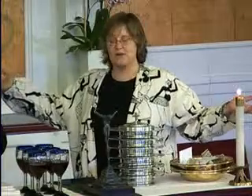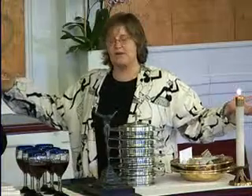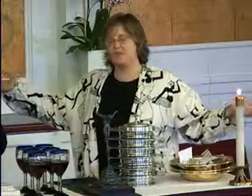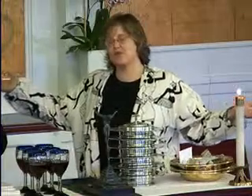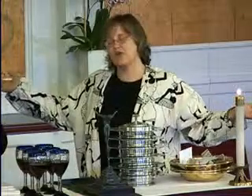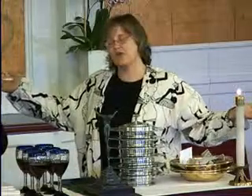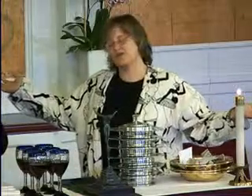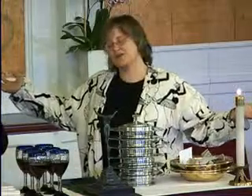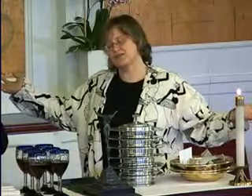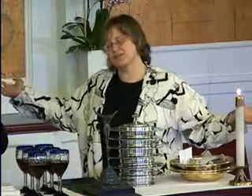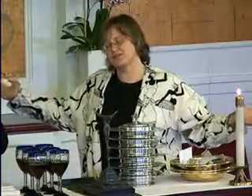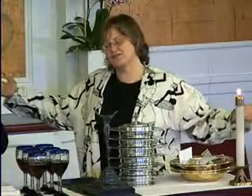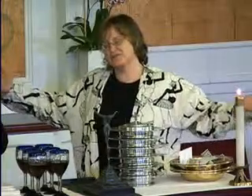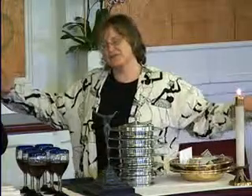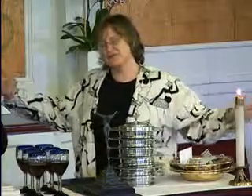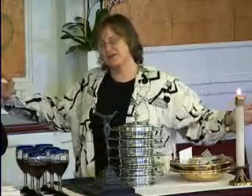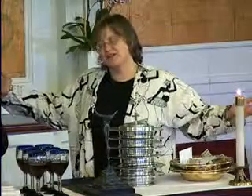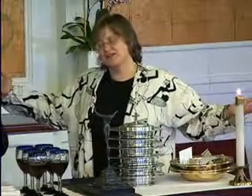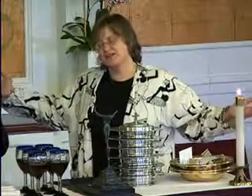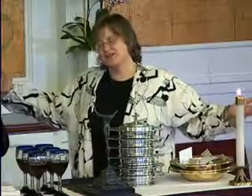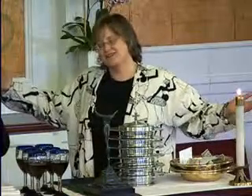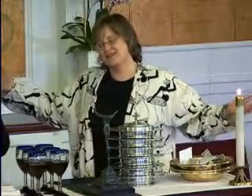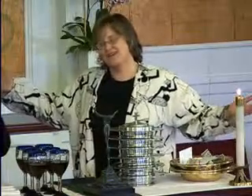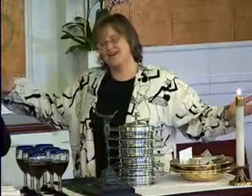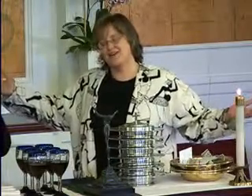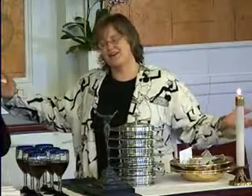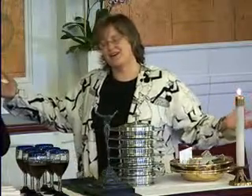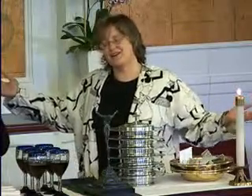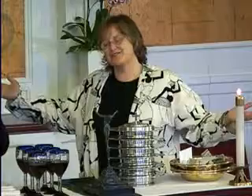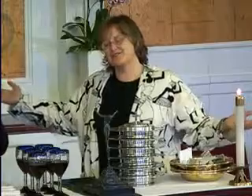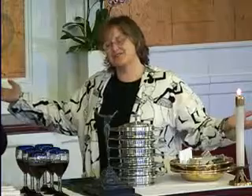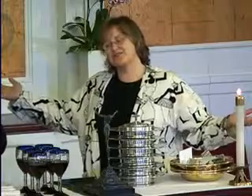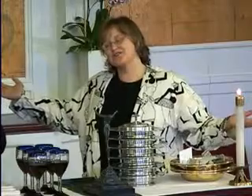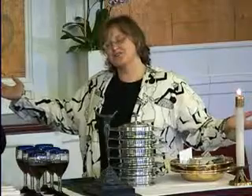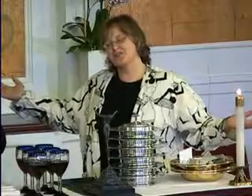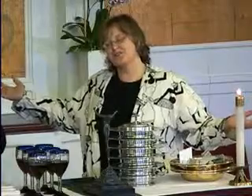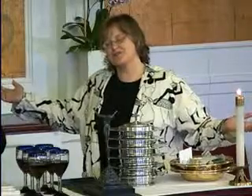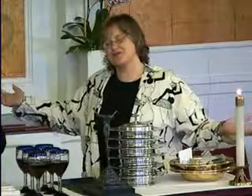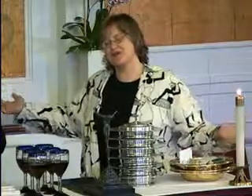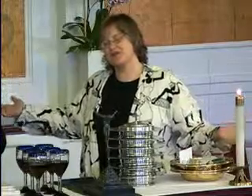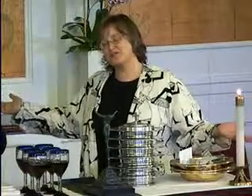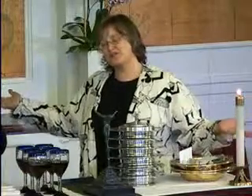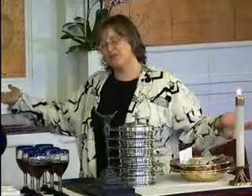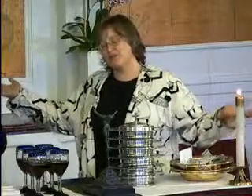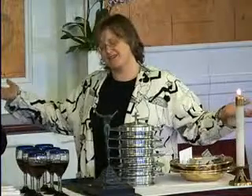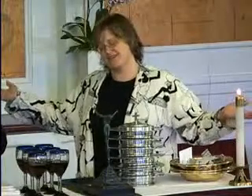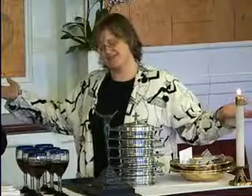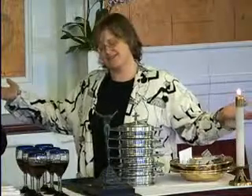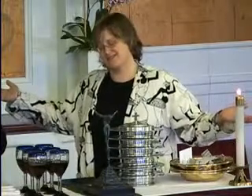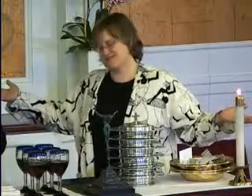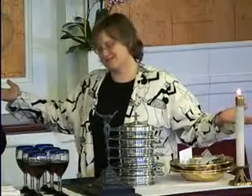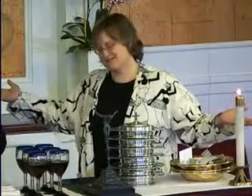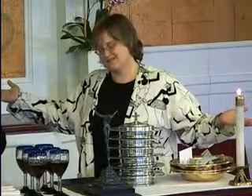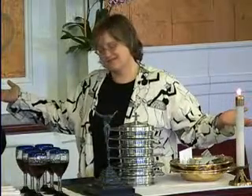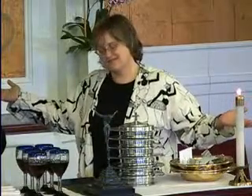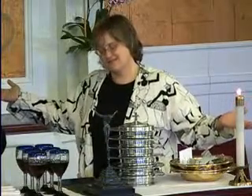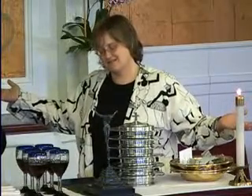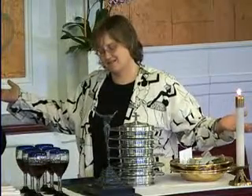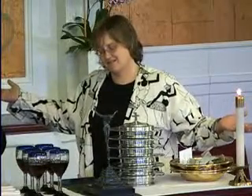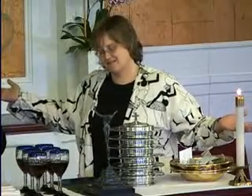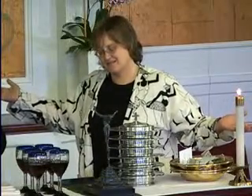So we bring our joys into this area to the Good Shepherd, to bring our joys